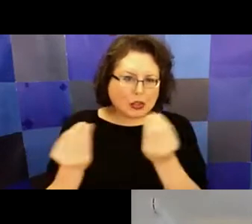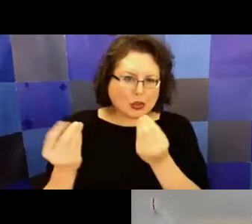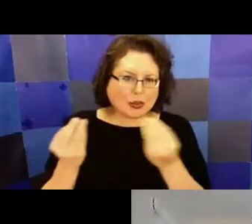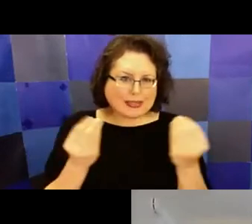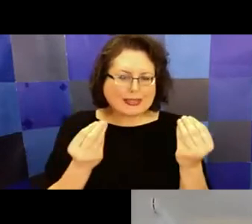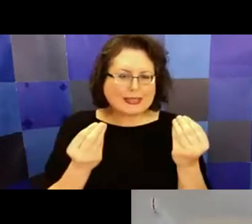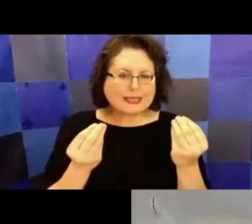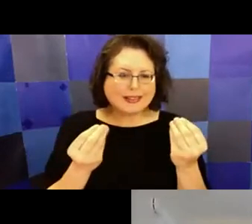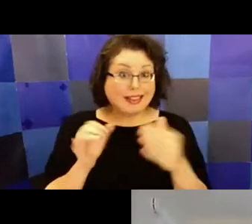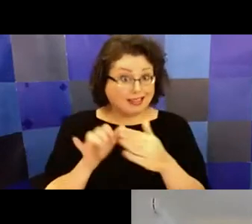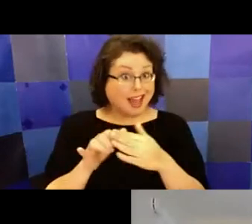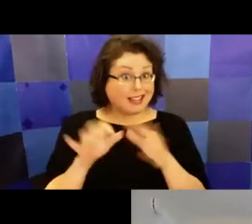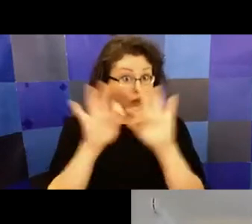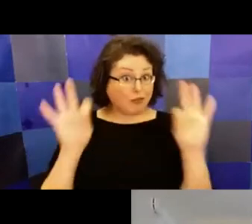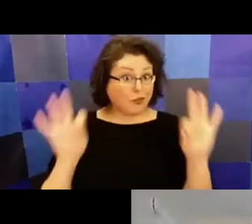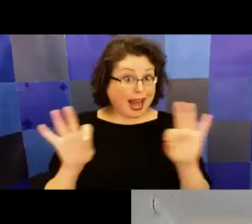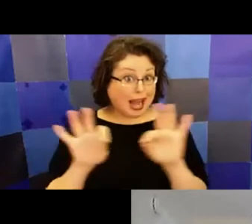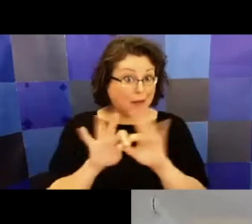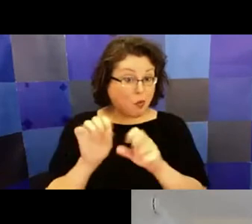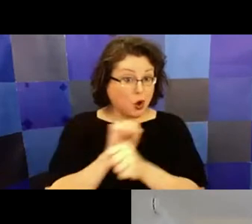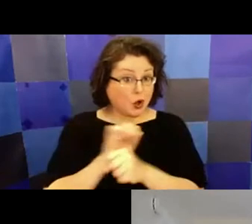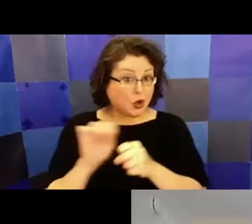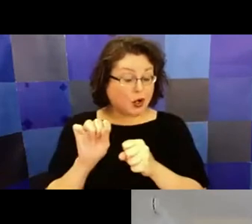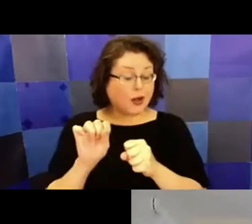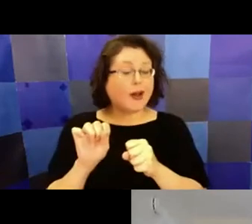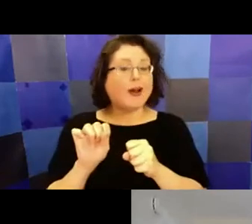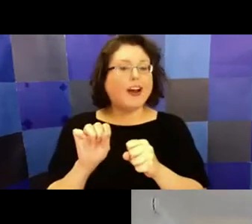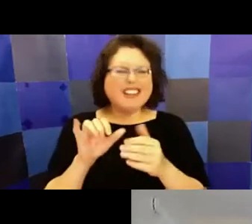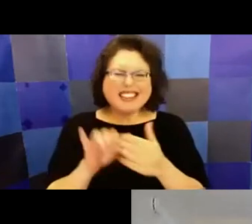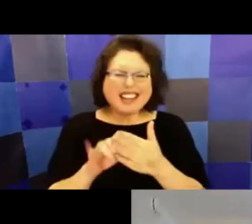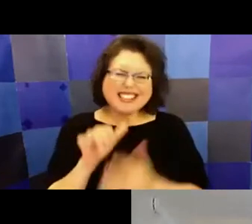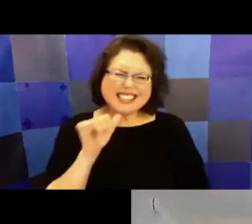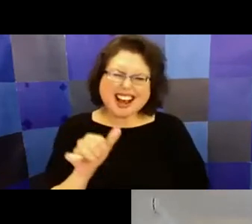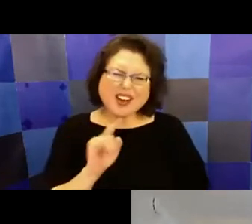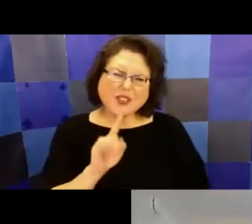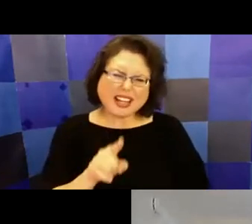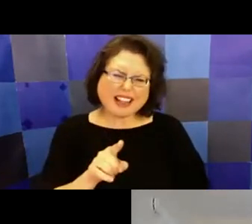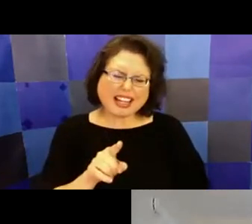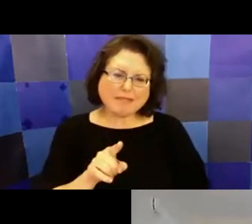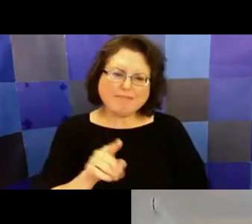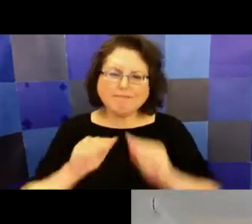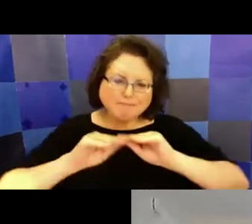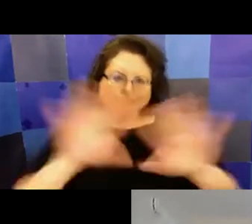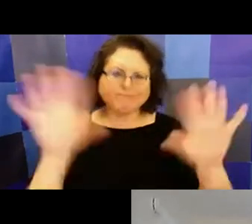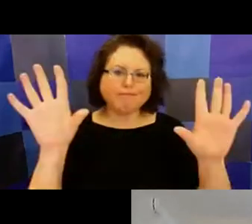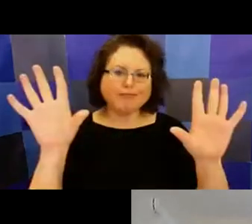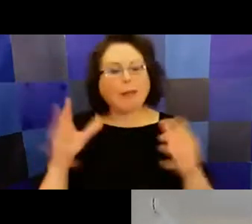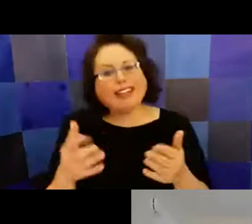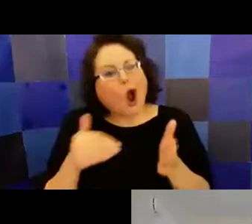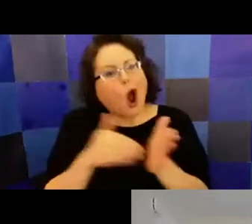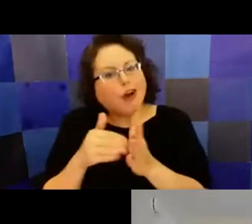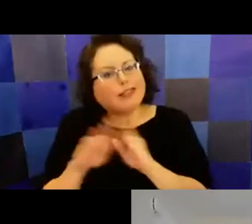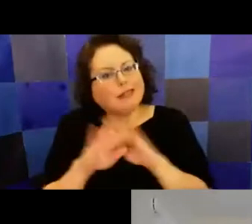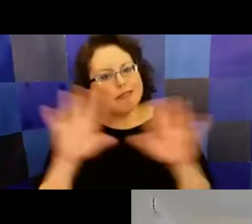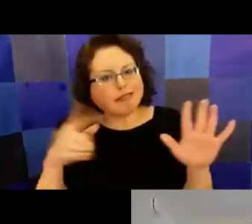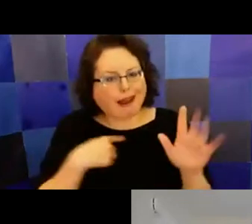a framework was not necessarily explicit. I mean, quite often it was explicit, right? I gave you a